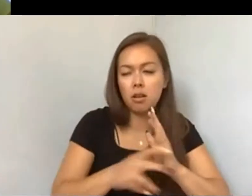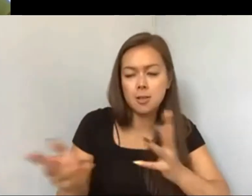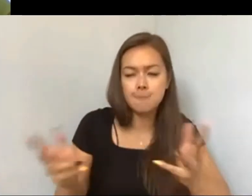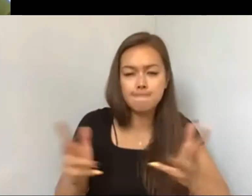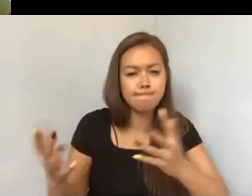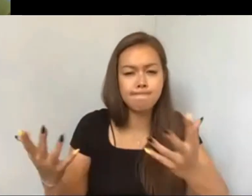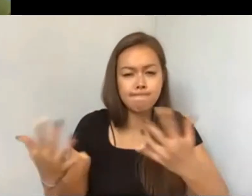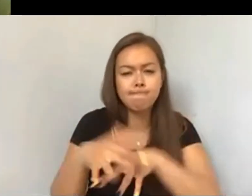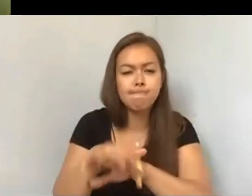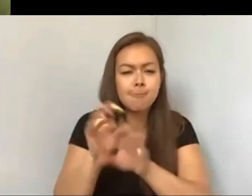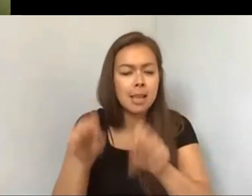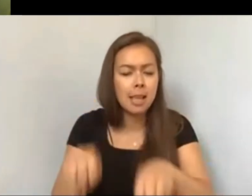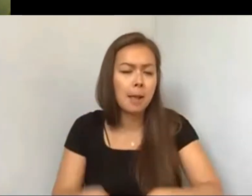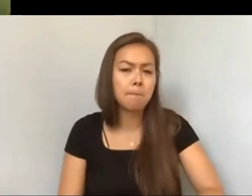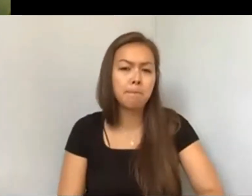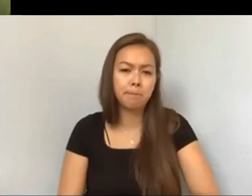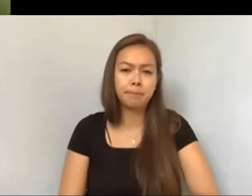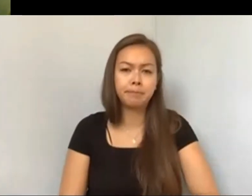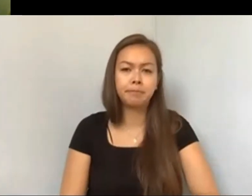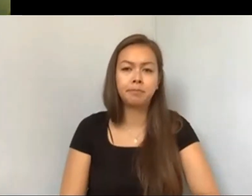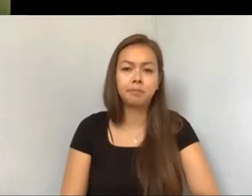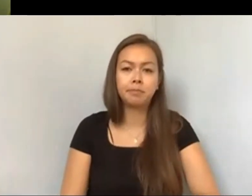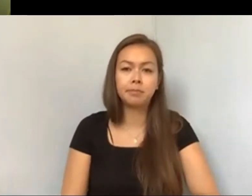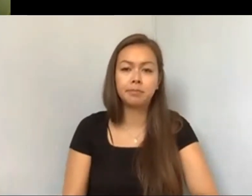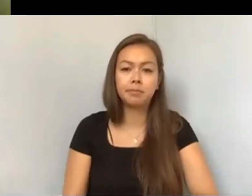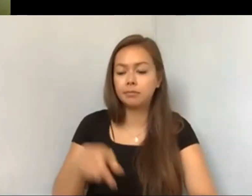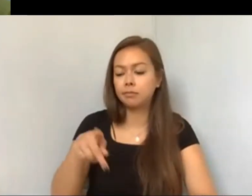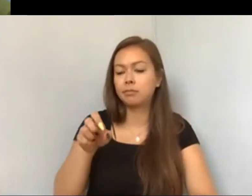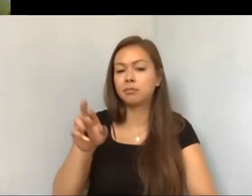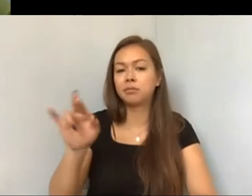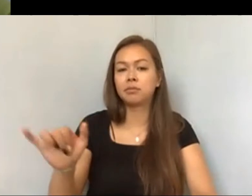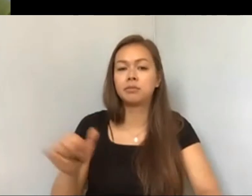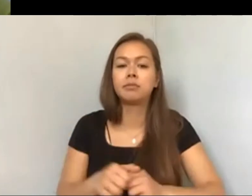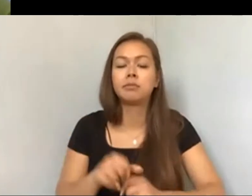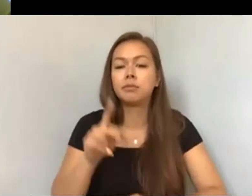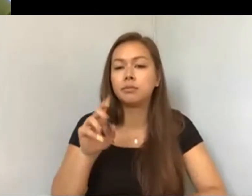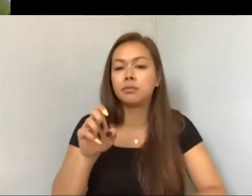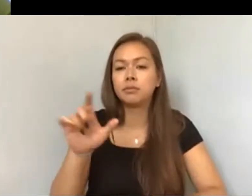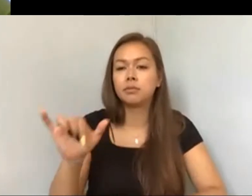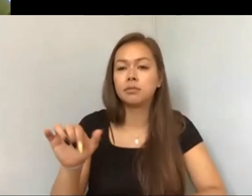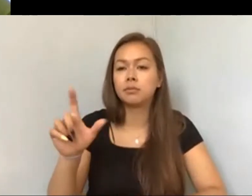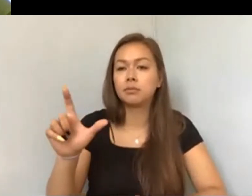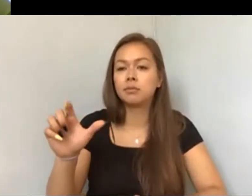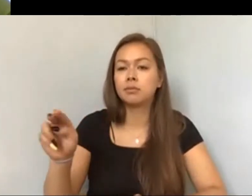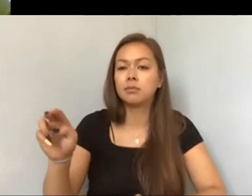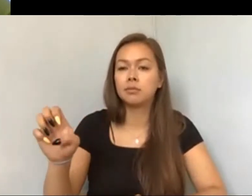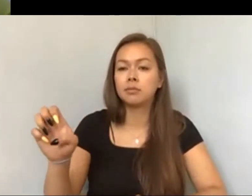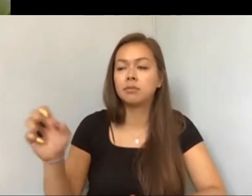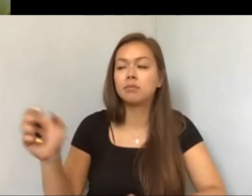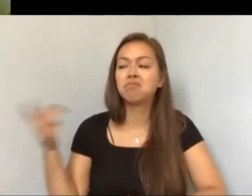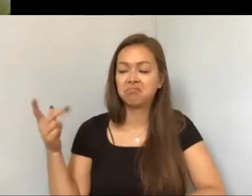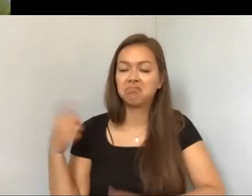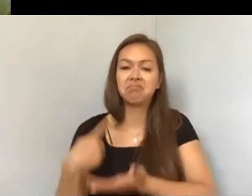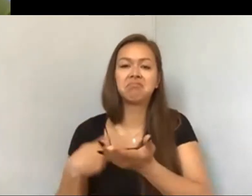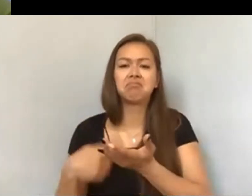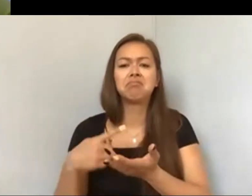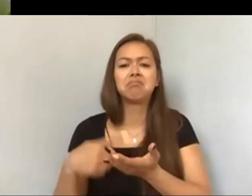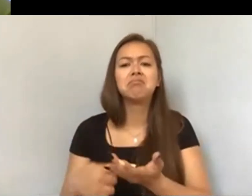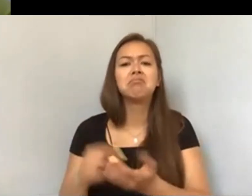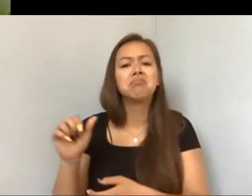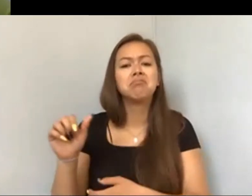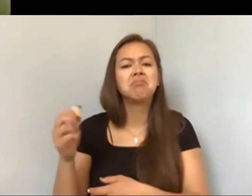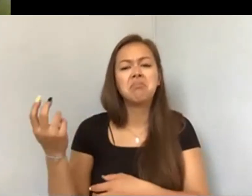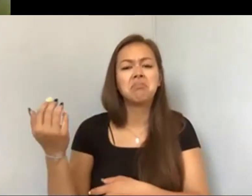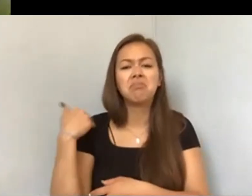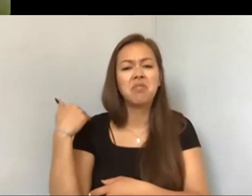Cool, thank you. Kelly, Lynn, and I were talking the other night about questions to ask the panelists, and one that came up was